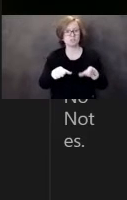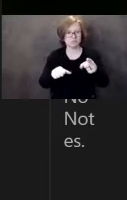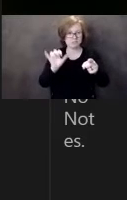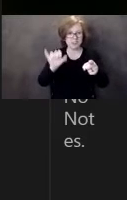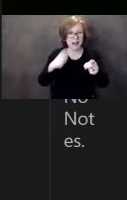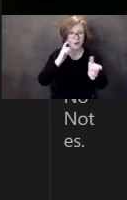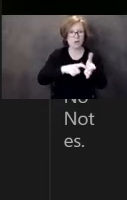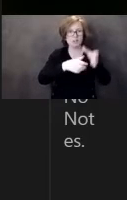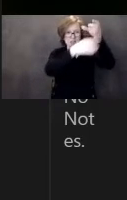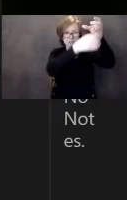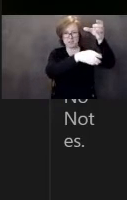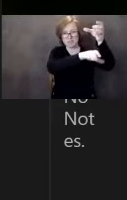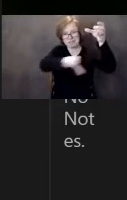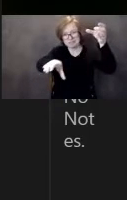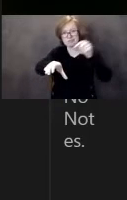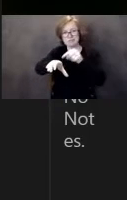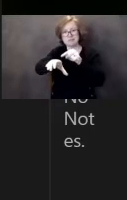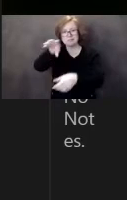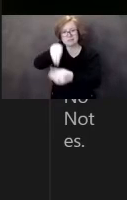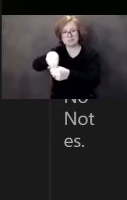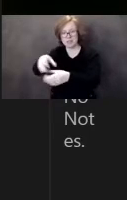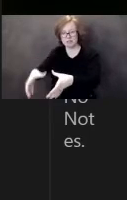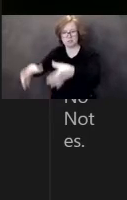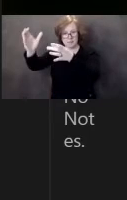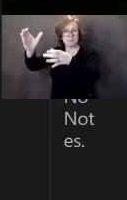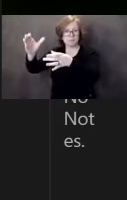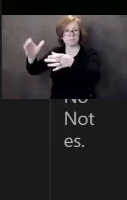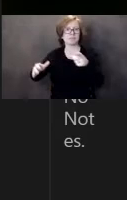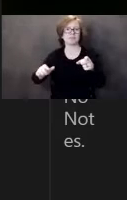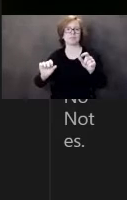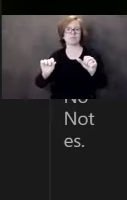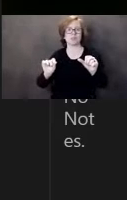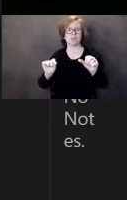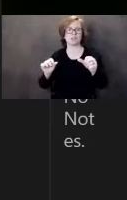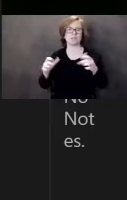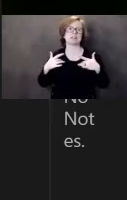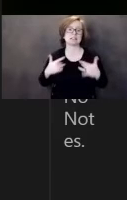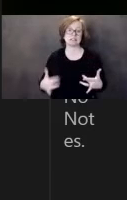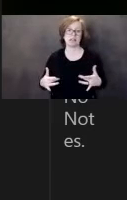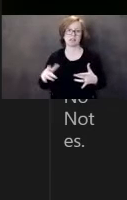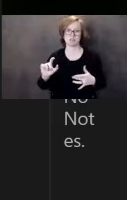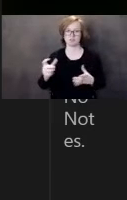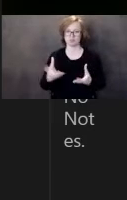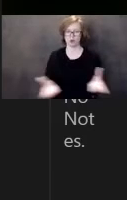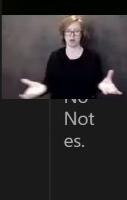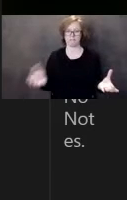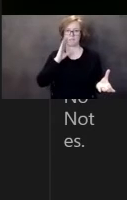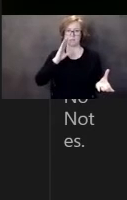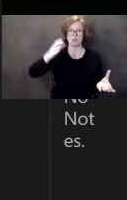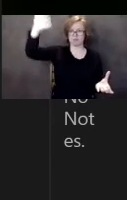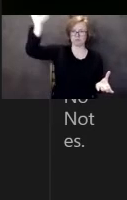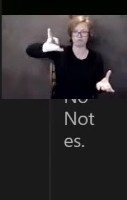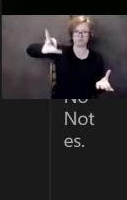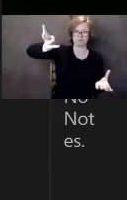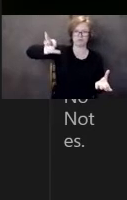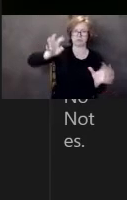this downspout that can be removed with flexi pipe, and the trough would ordinarily sit here. Now it's just running off. Collection tanks